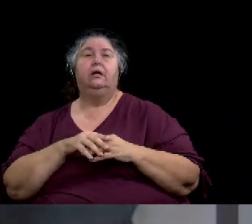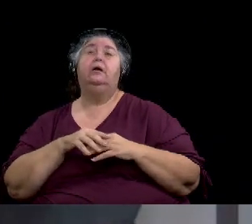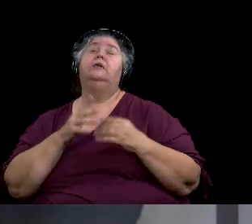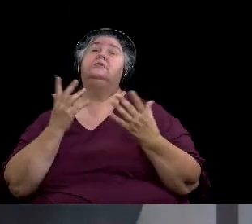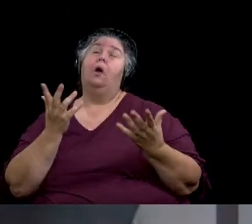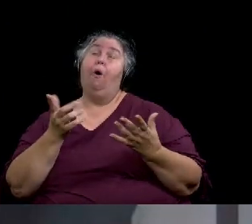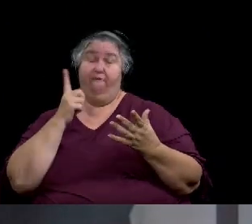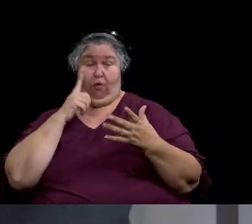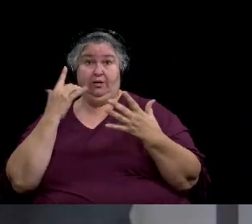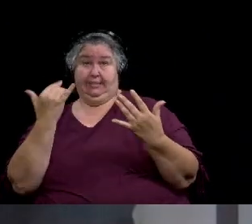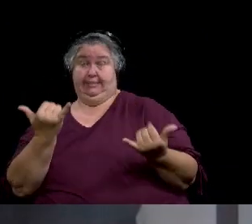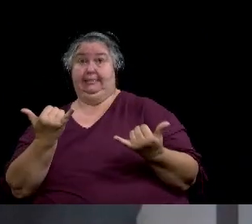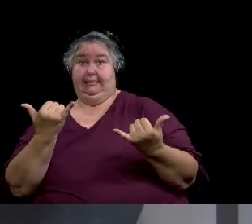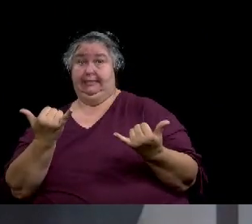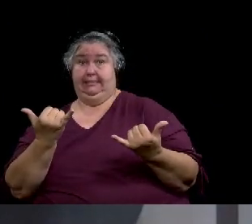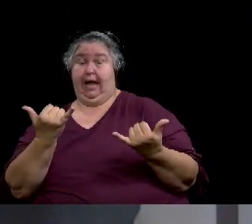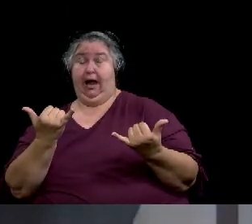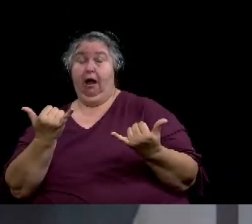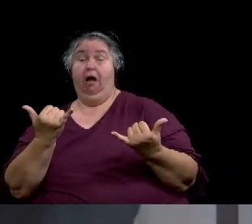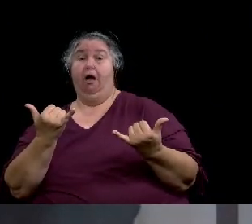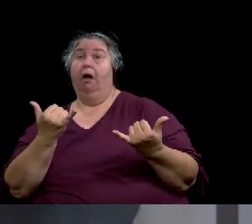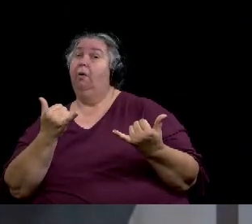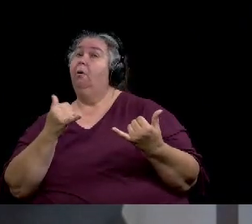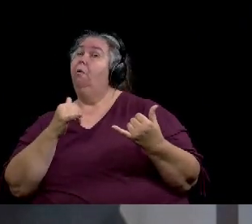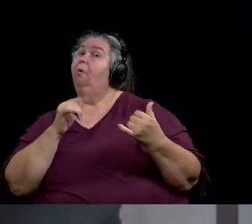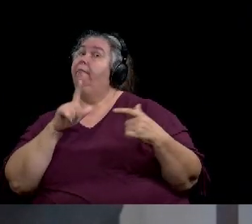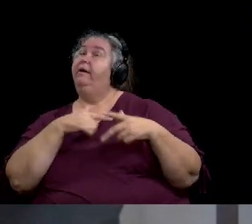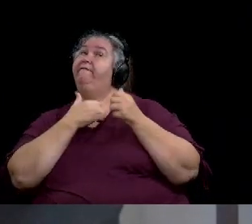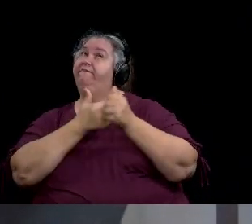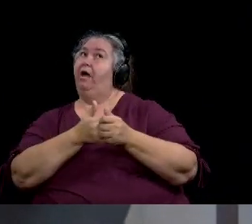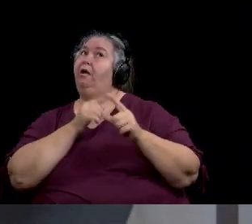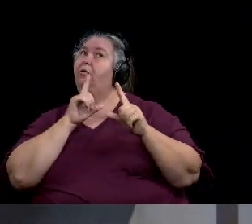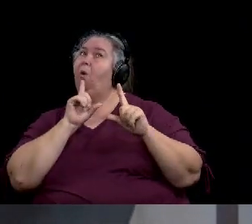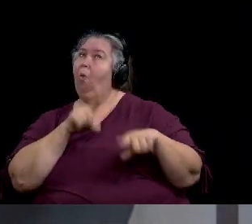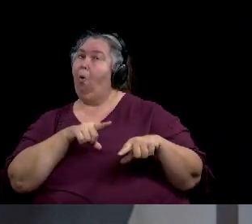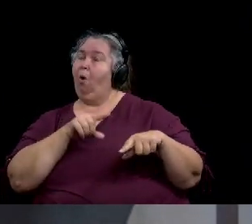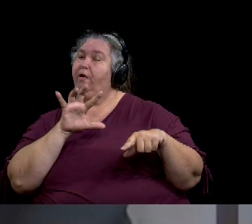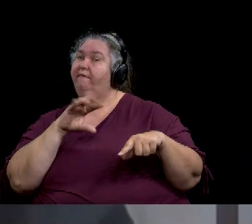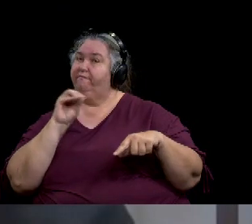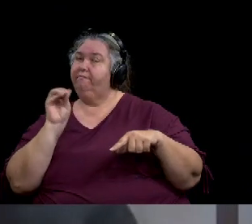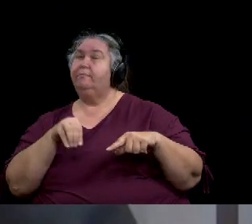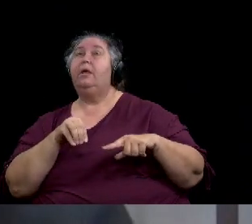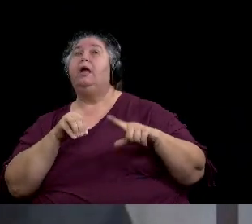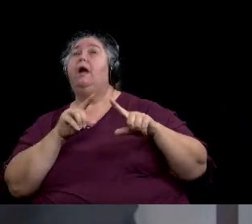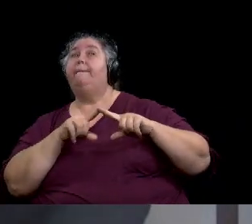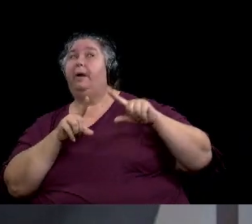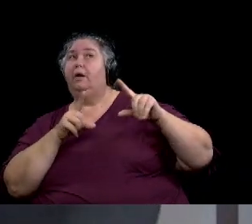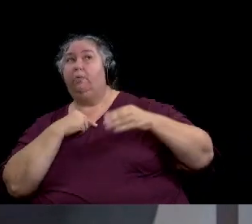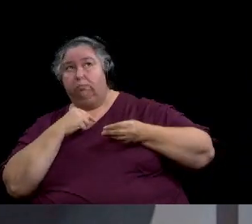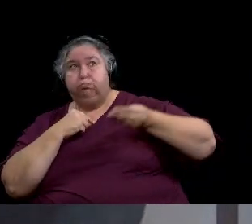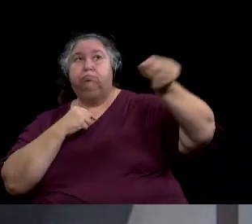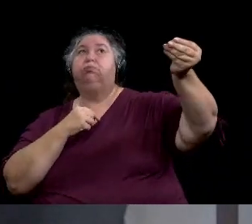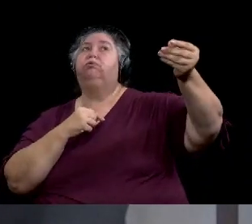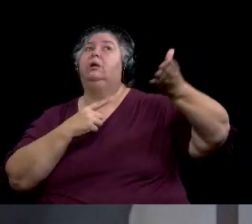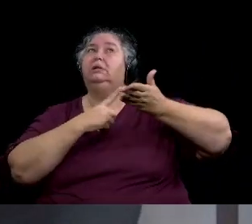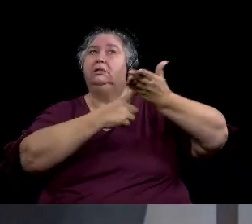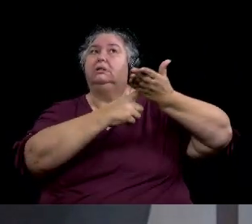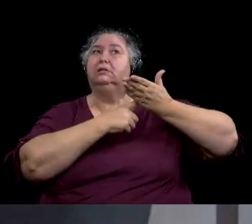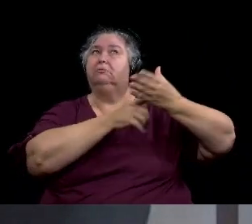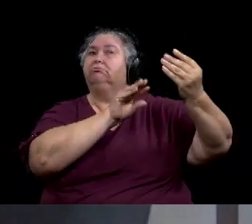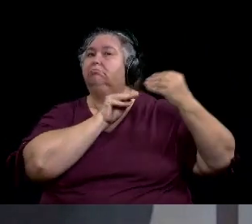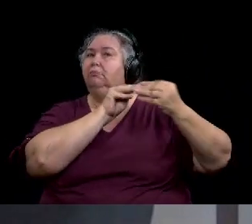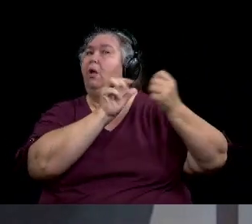So we have not done anything in regards to enforcement or those things because we were in hopes